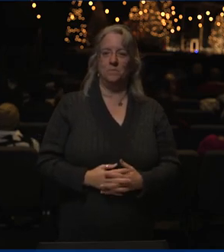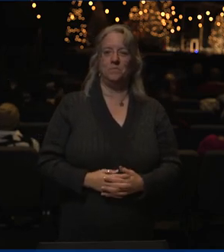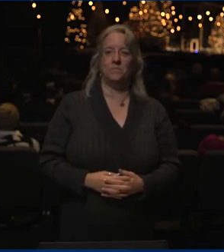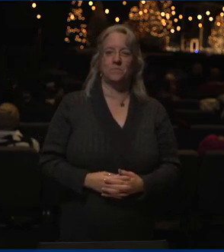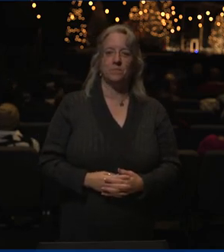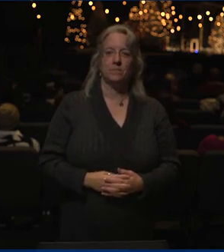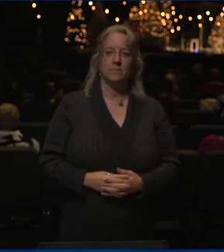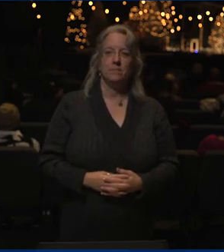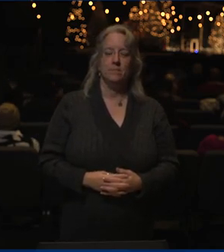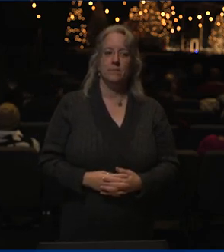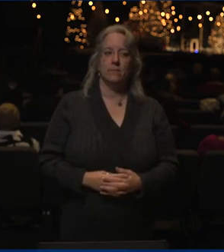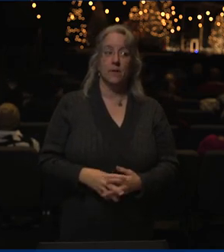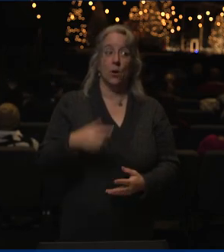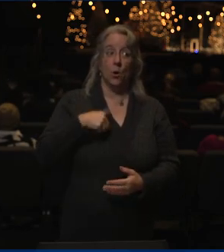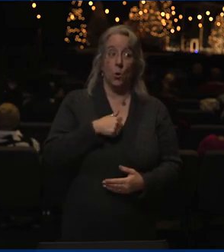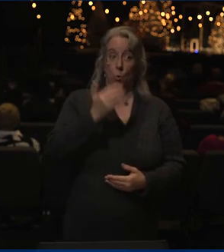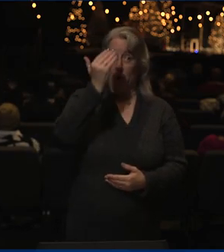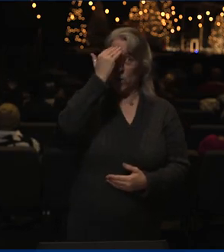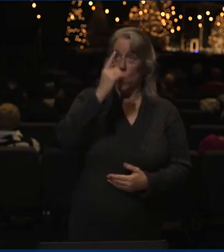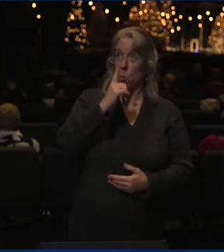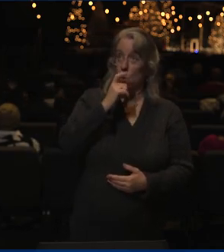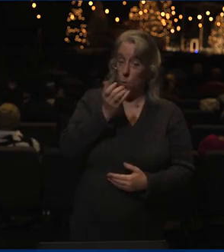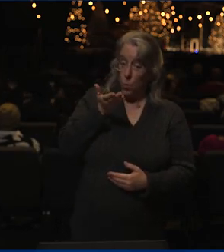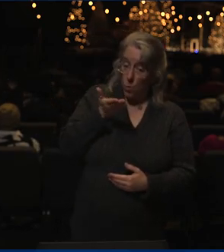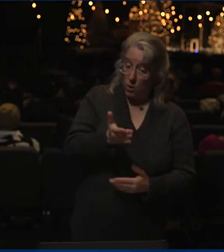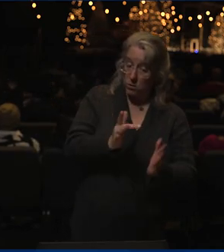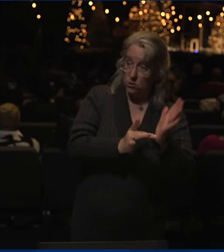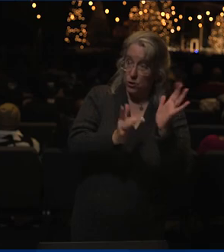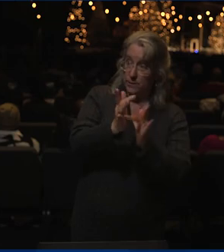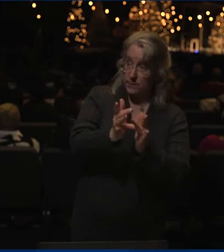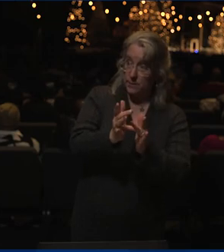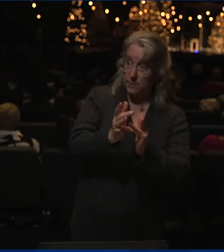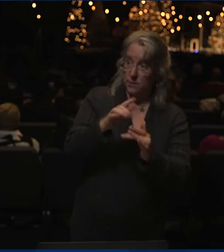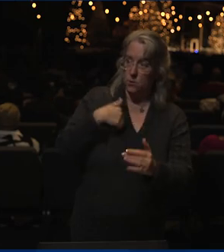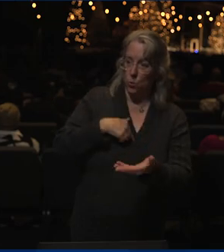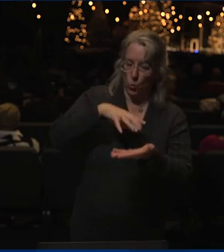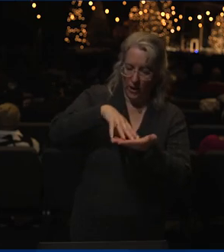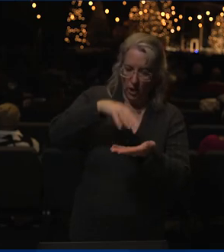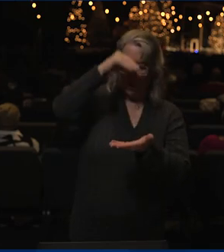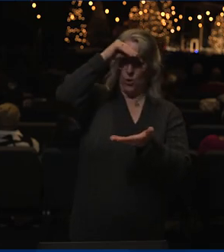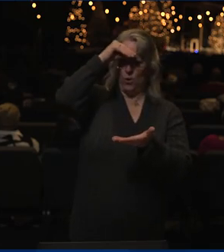When we know who he is, we discover who we are.